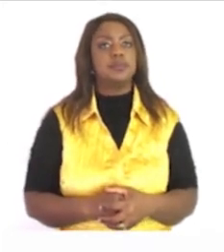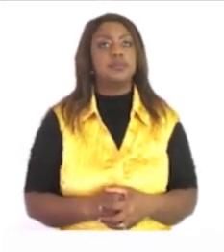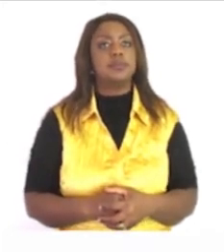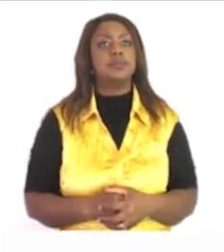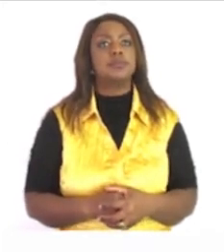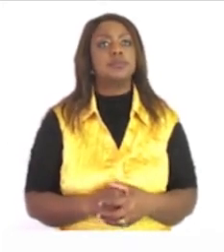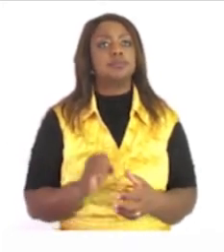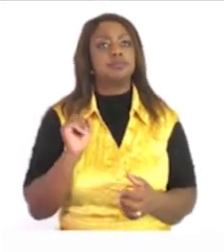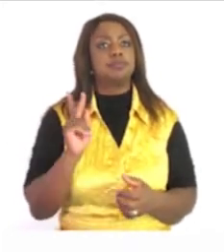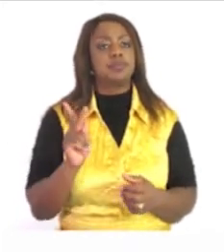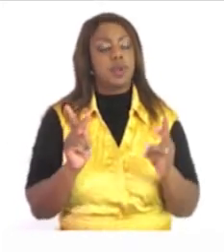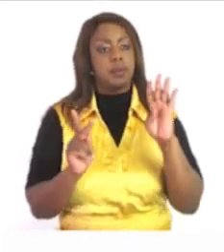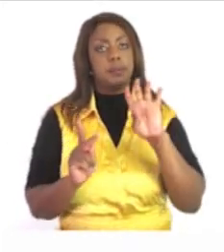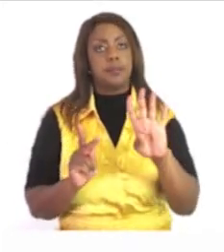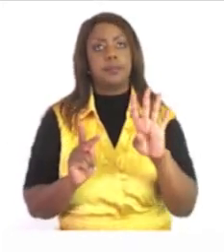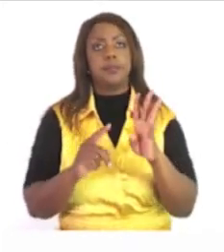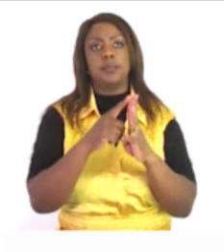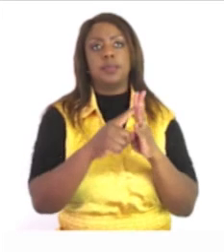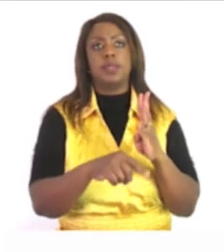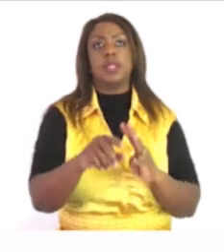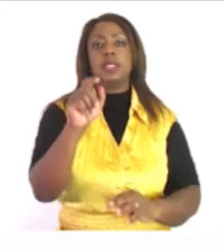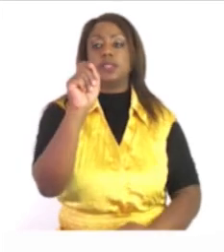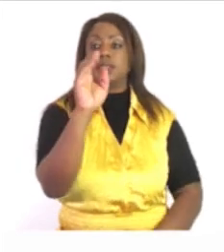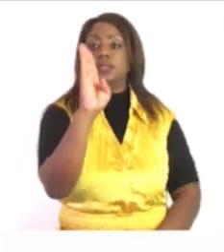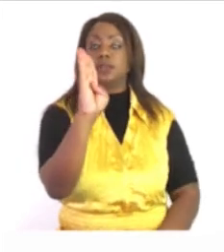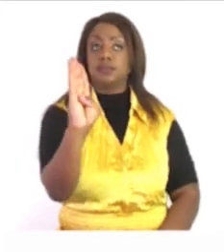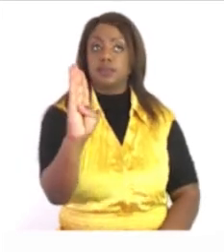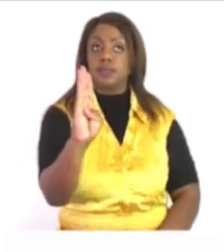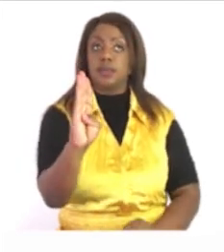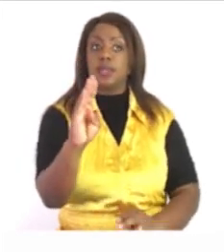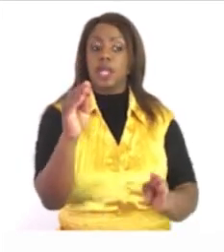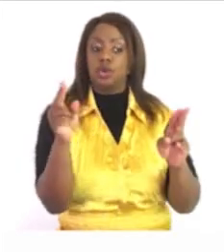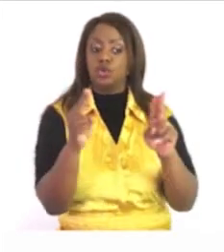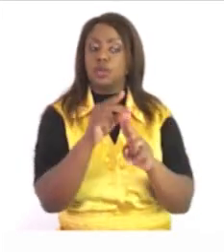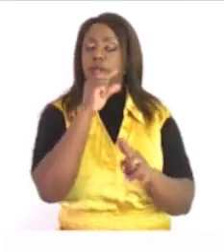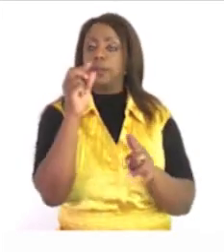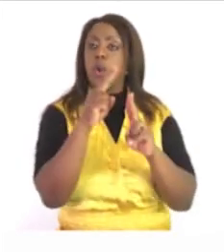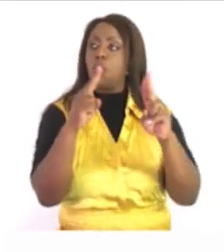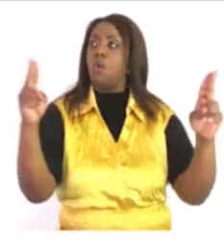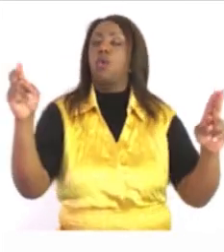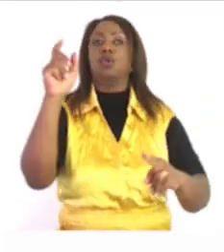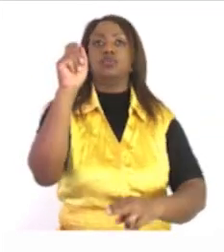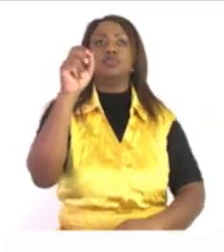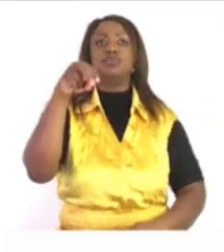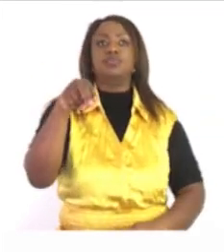Okay. Number 4, tuberculosis, also known as TB. TB is also